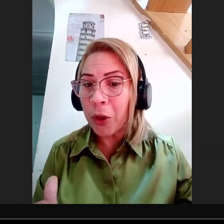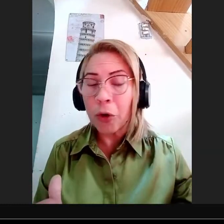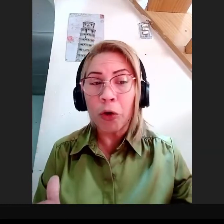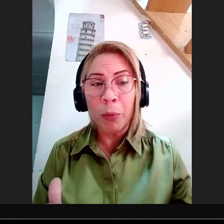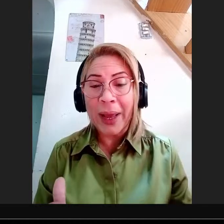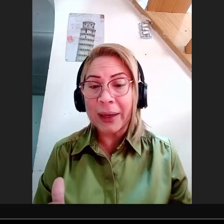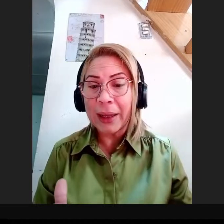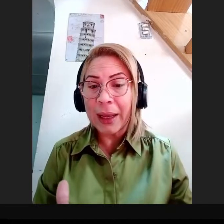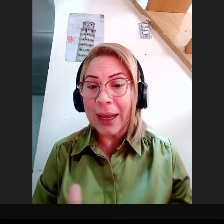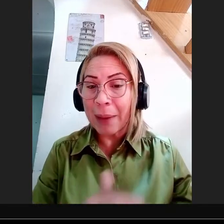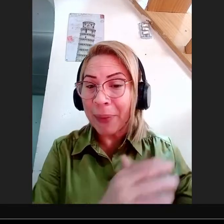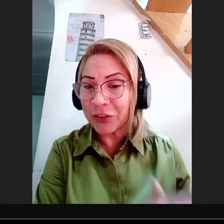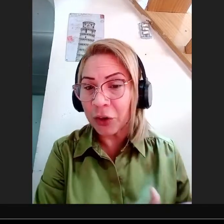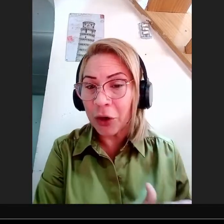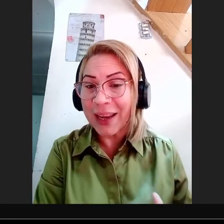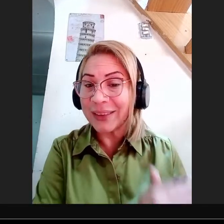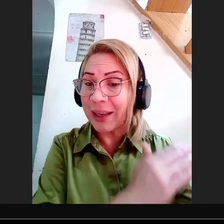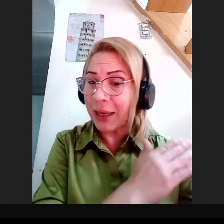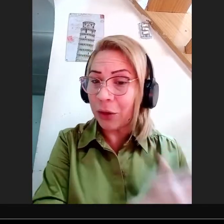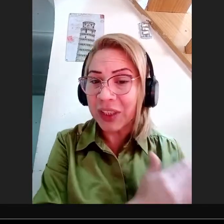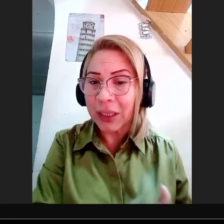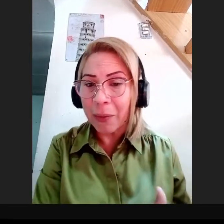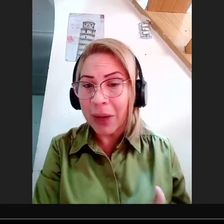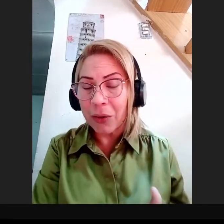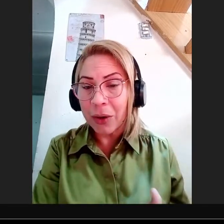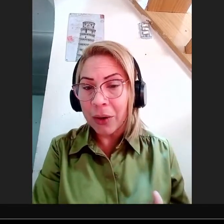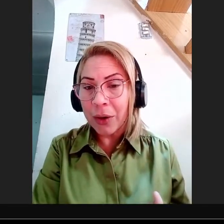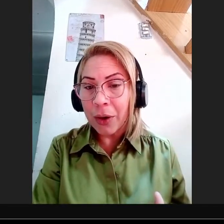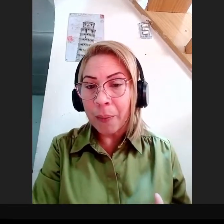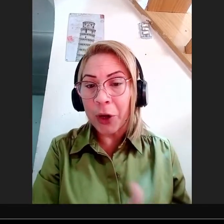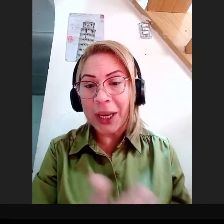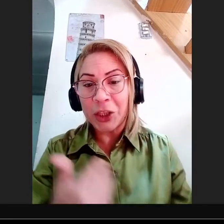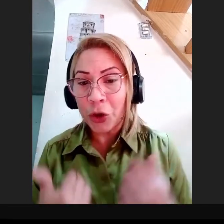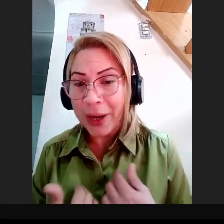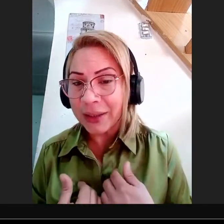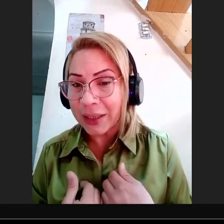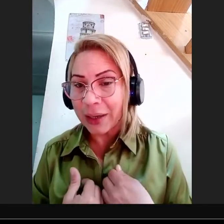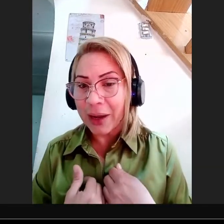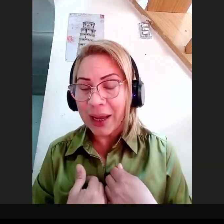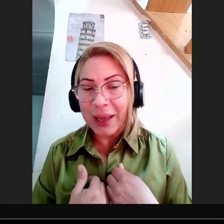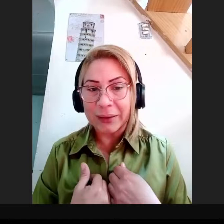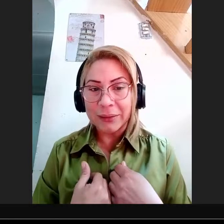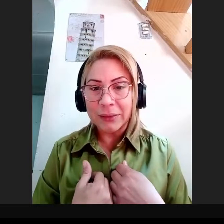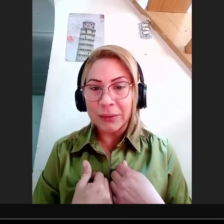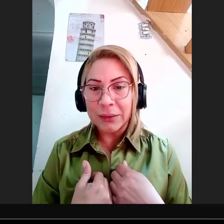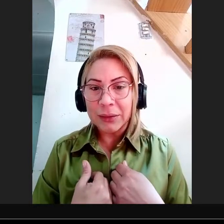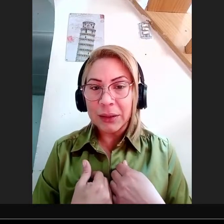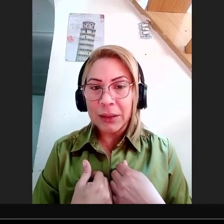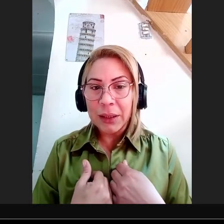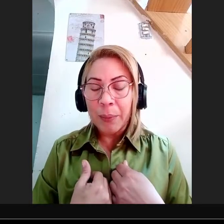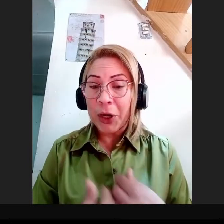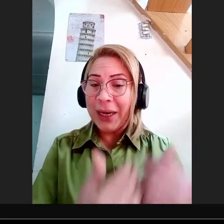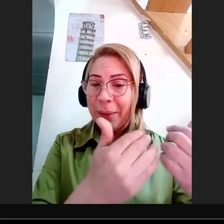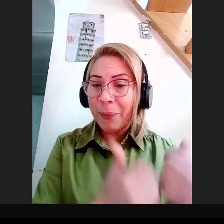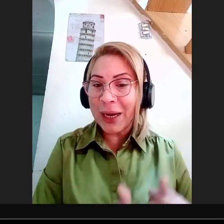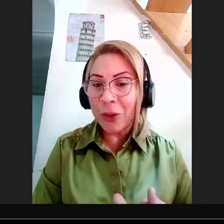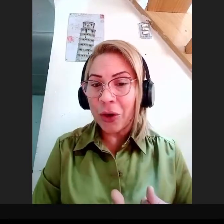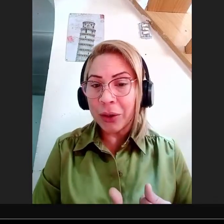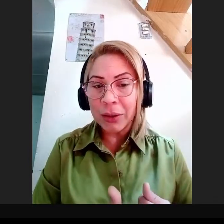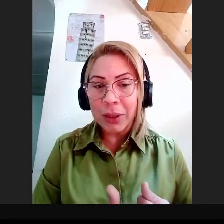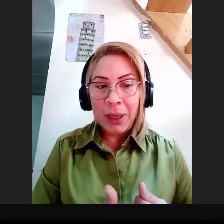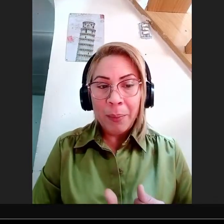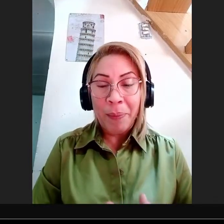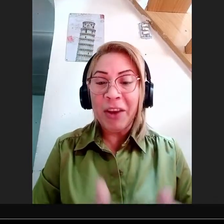Is it fair? It's not fair, but I cannot lay the blame on the person who lost her job because I got there to